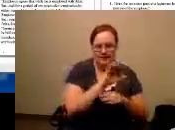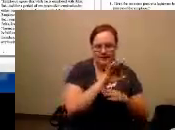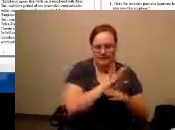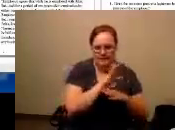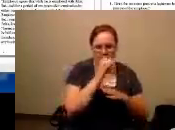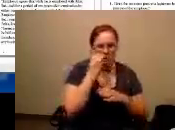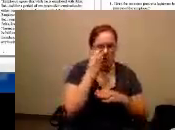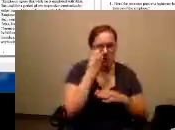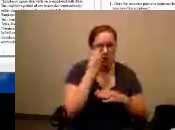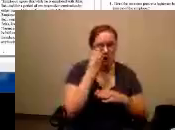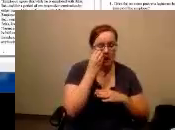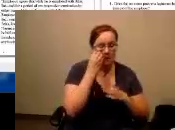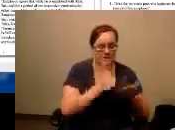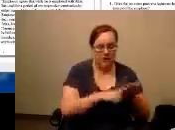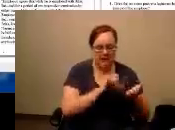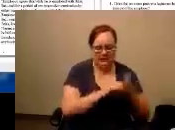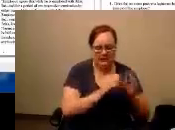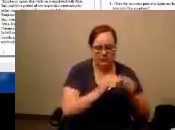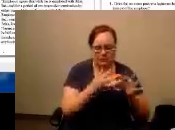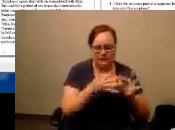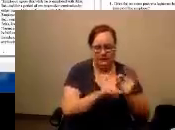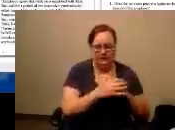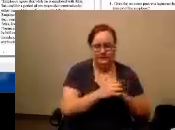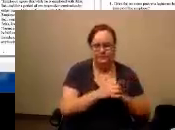two. When